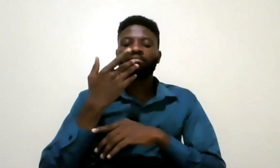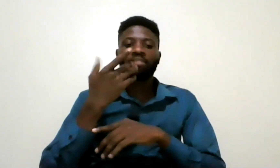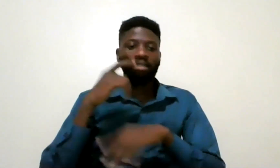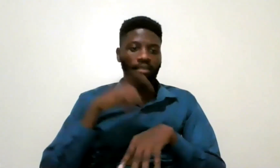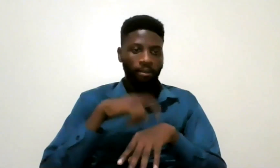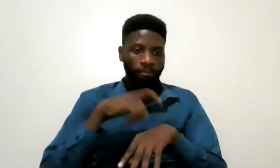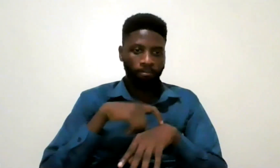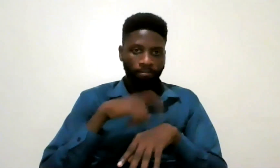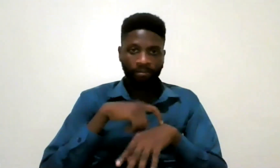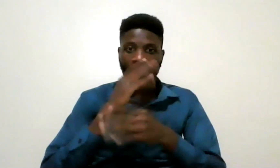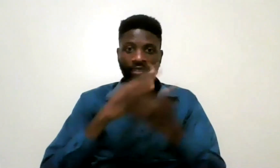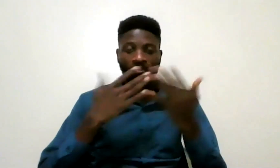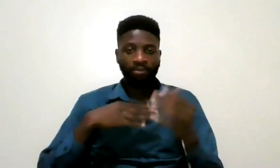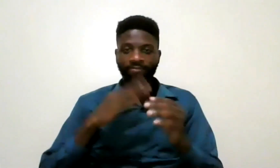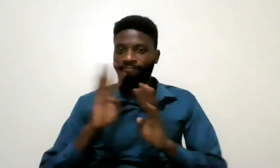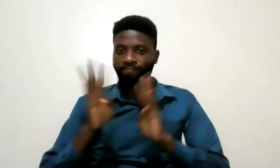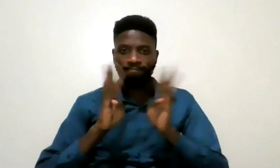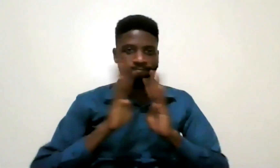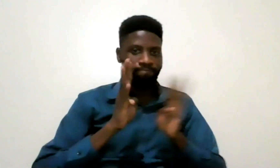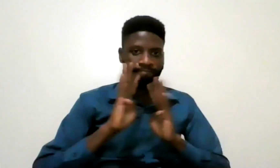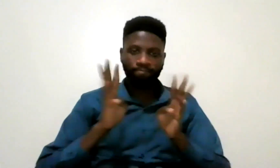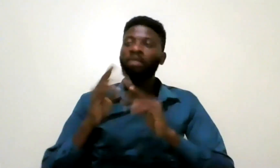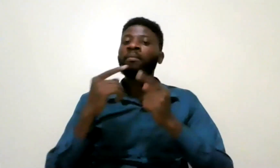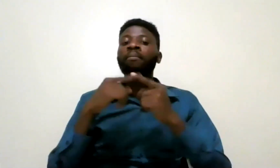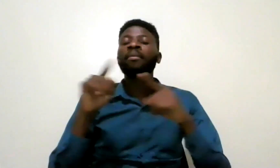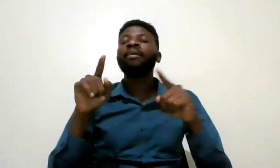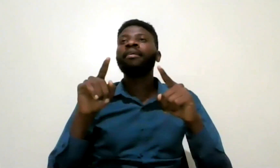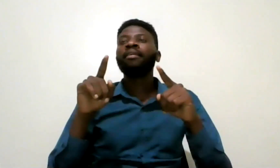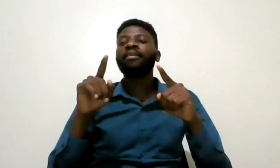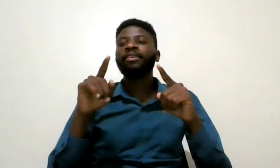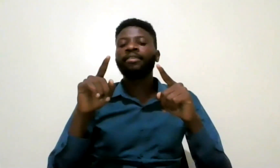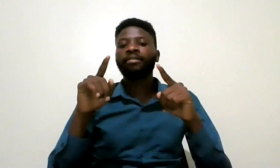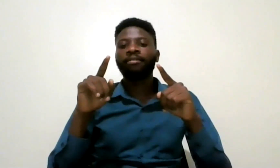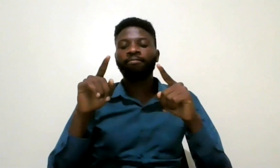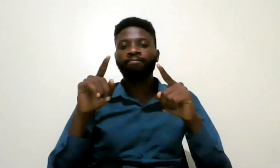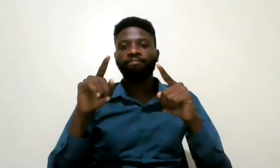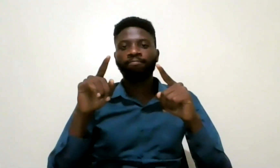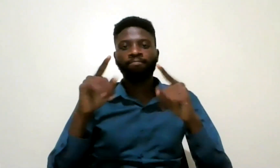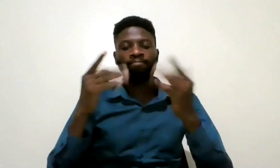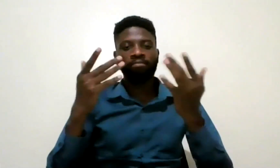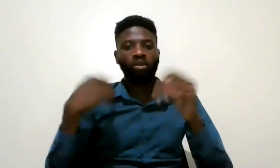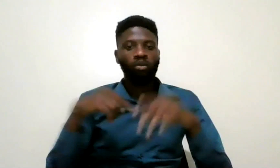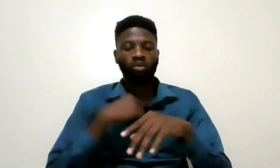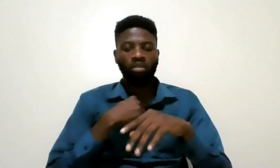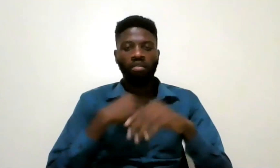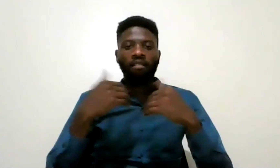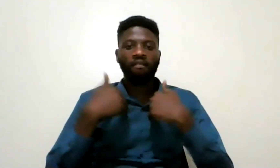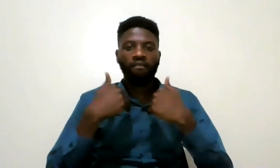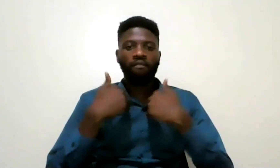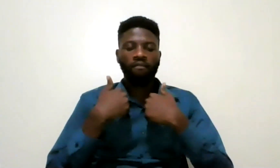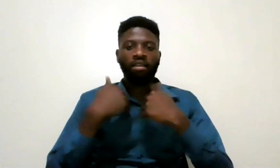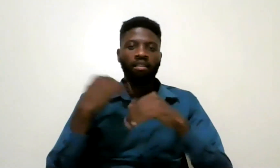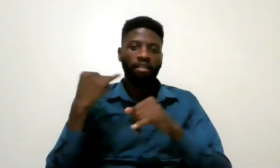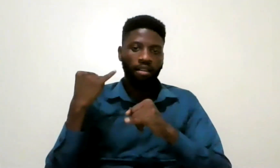there are some people who are still talking, but as our norm, we are going to have our